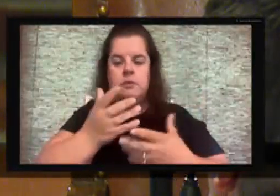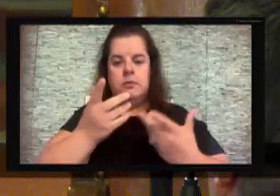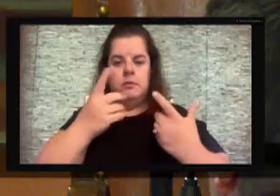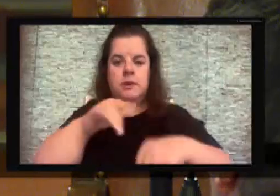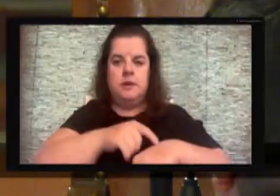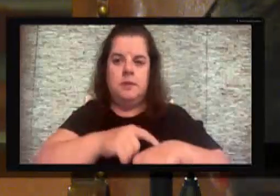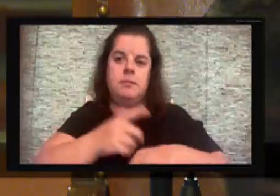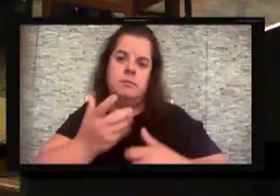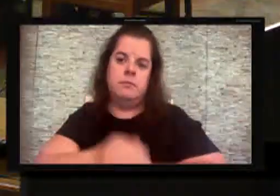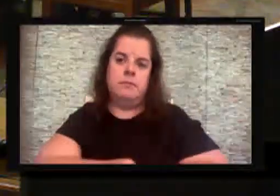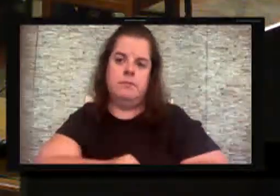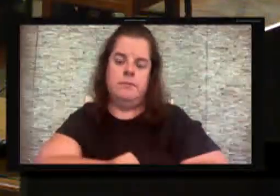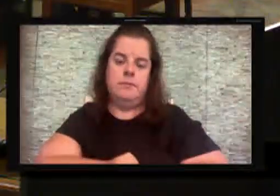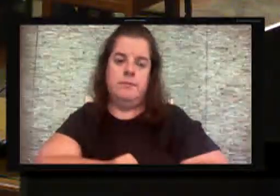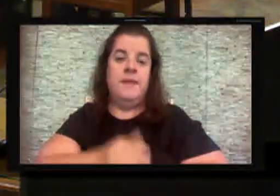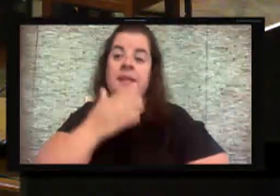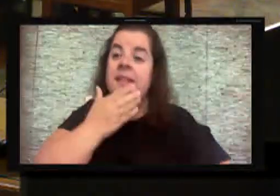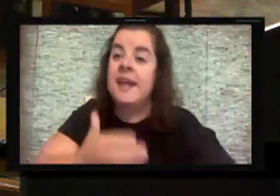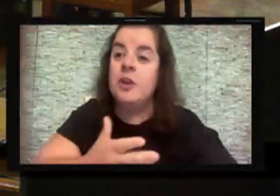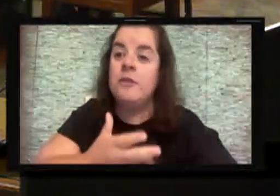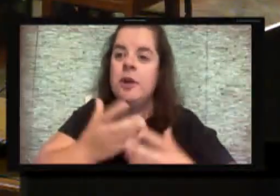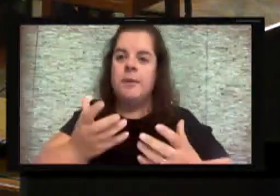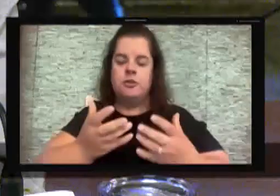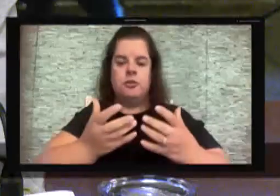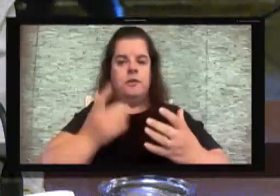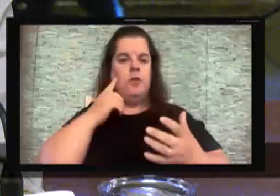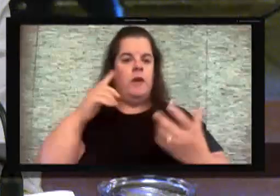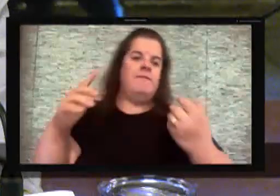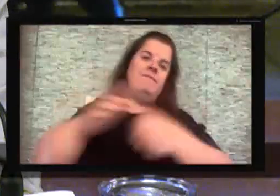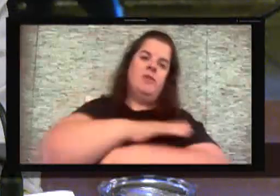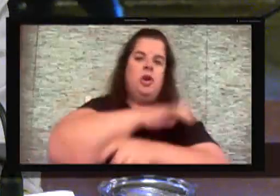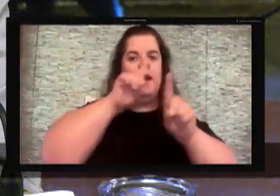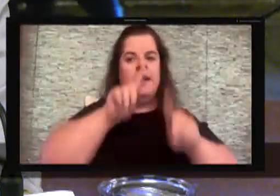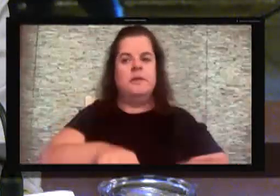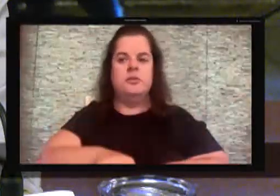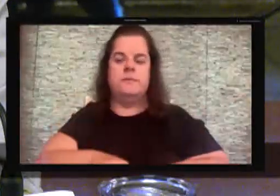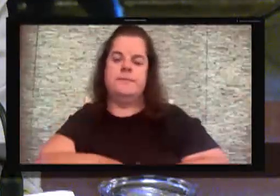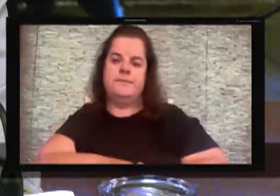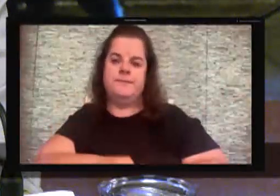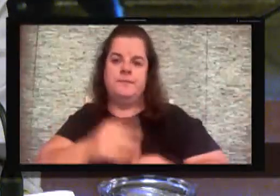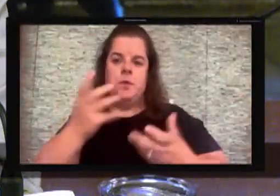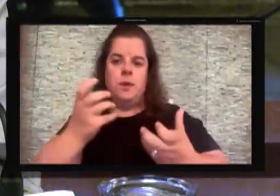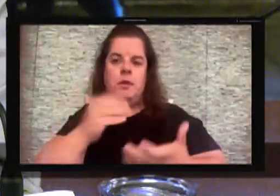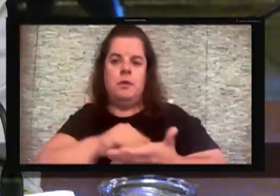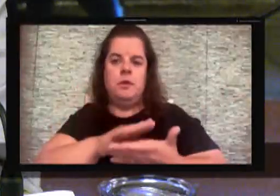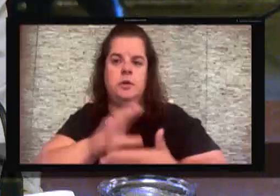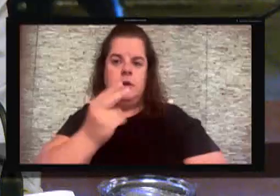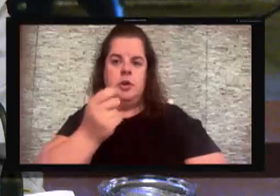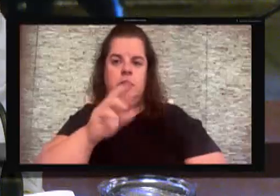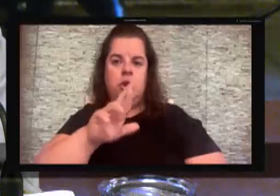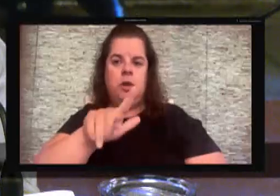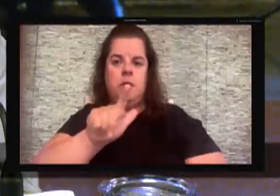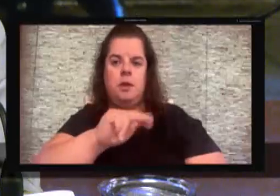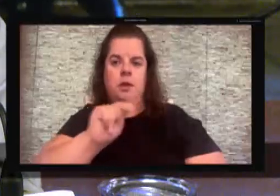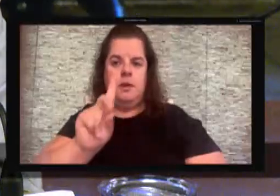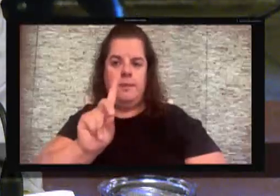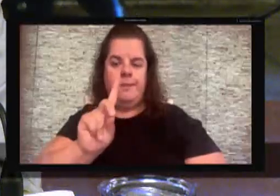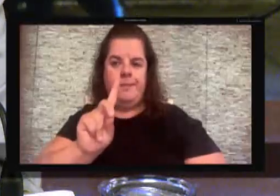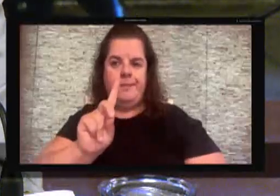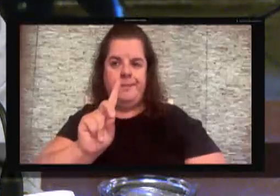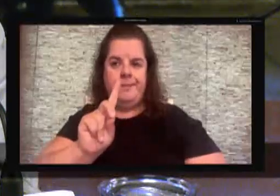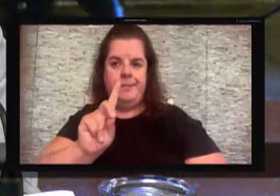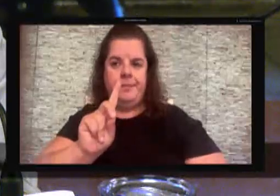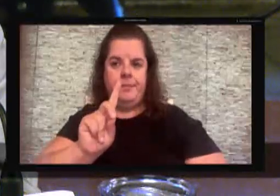well. Thank you very much for that full answer. I want to note Councilperson Charland had the